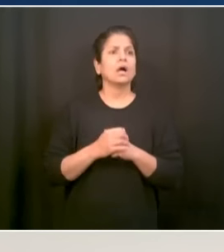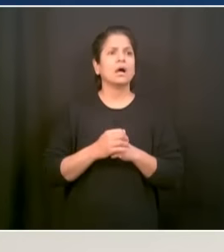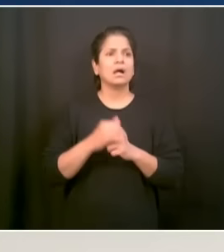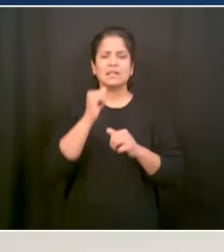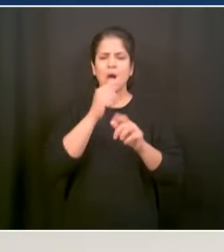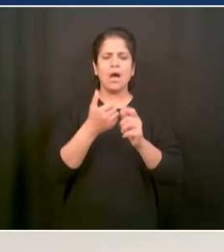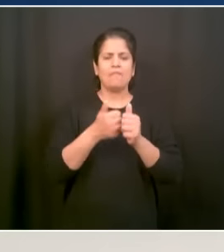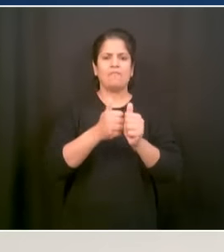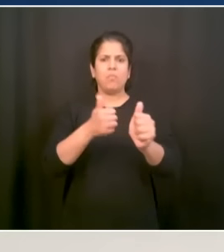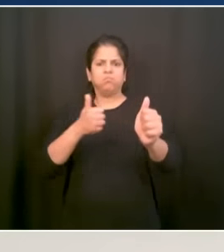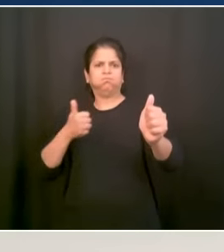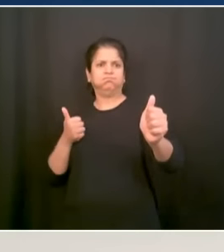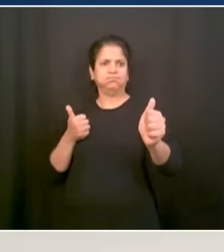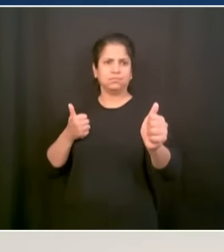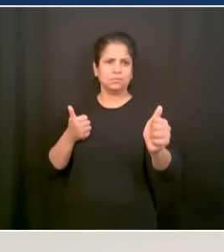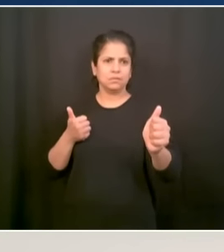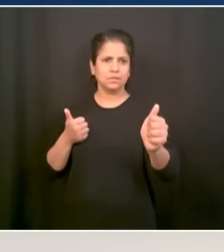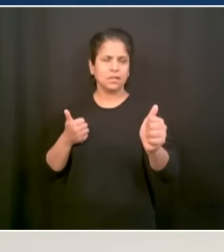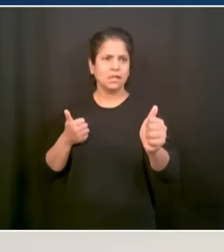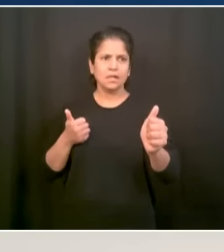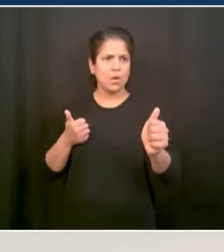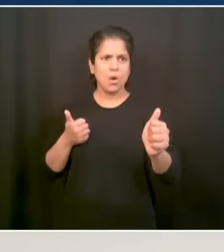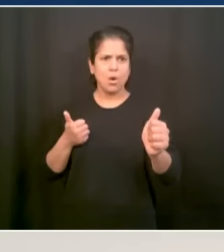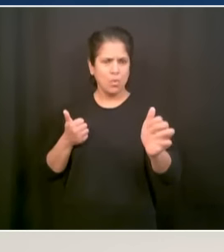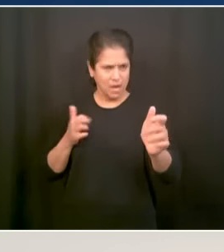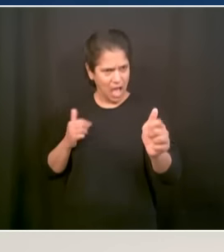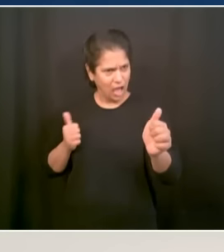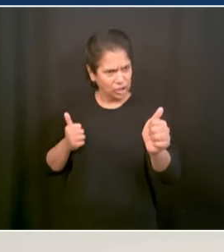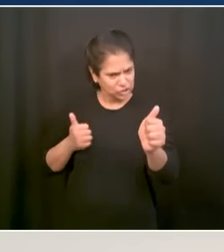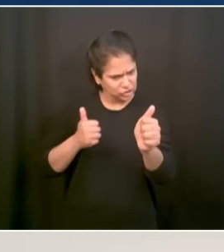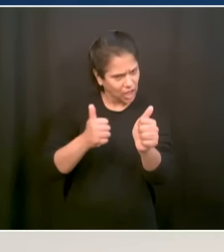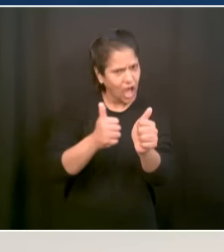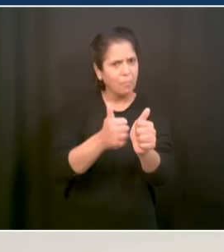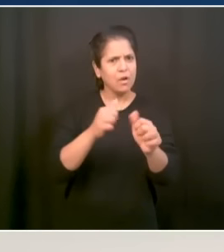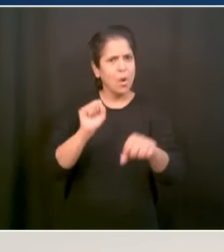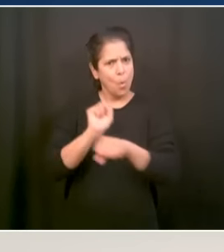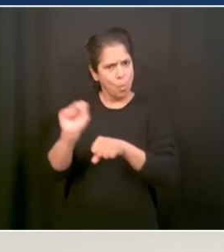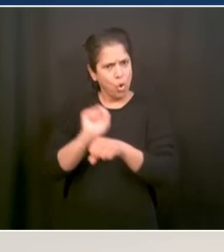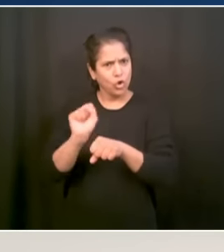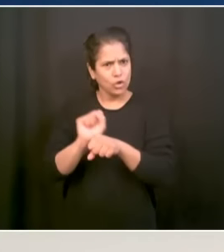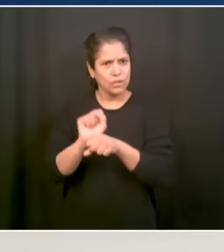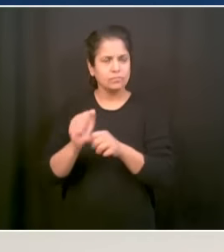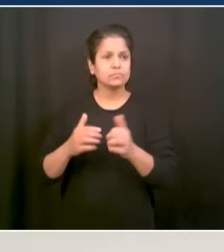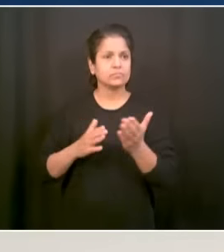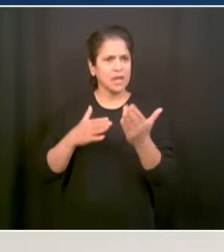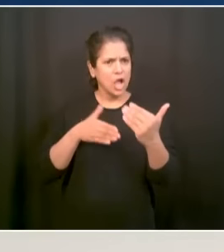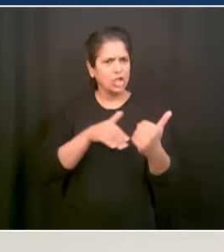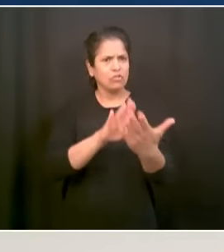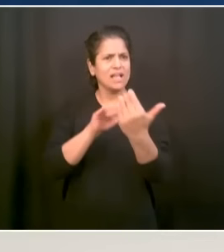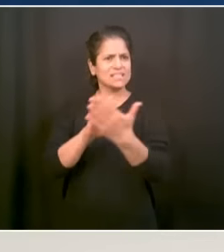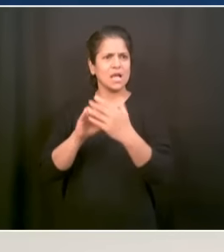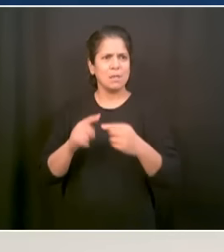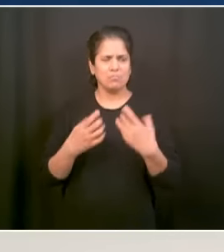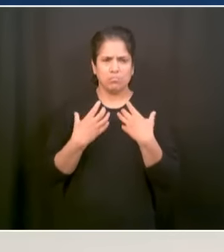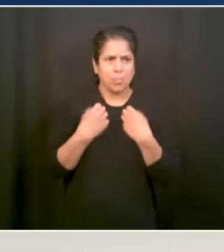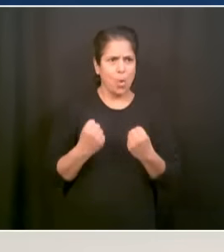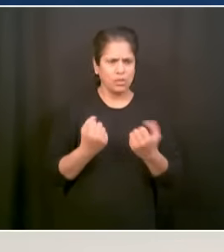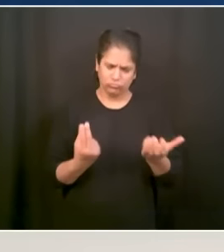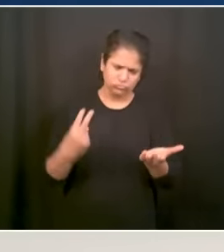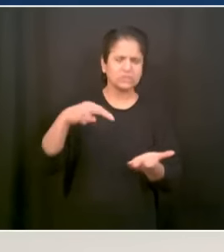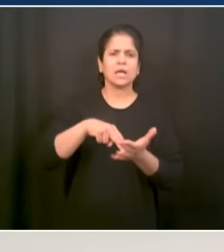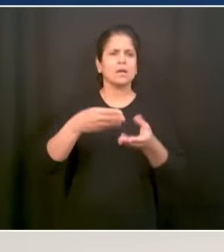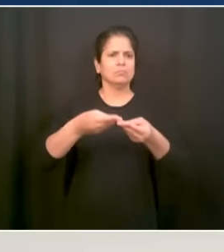to small ideas. We will meet this crisis with the bold solutions it demands. That